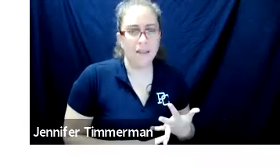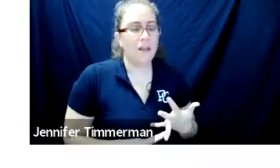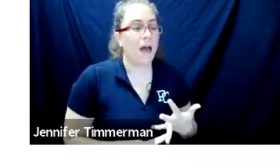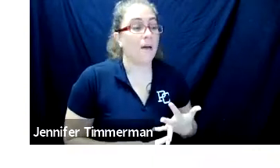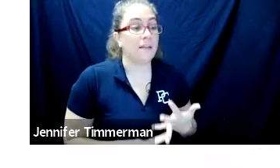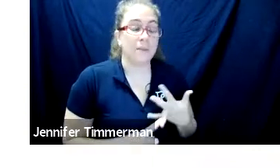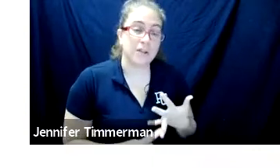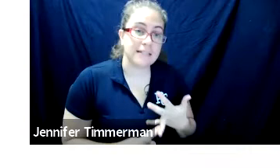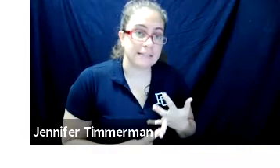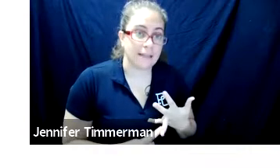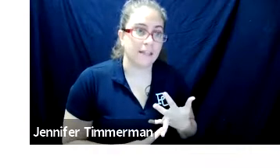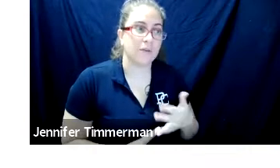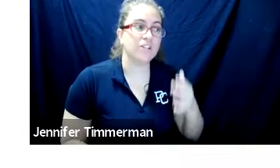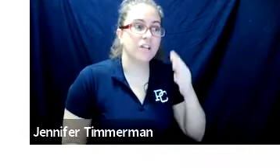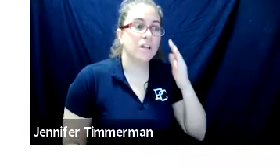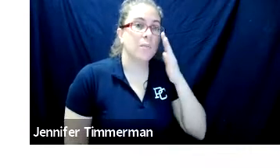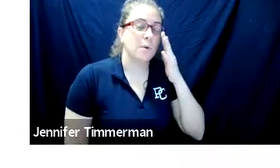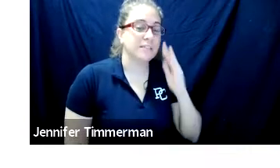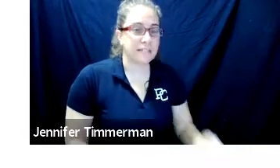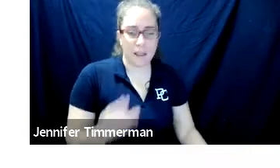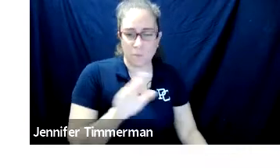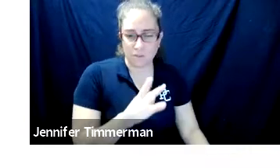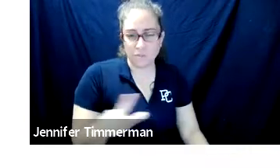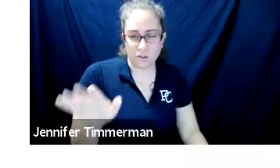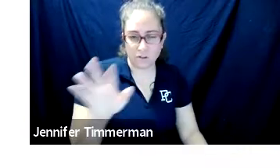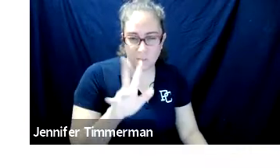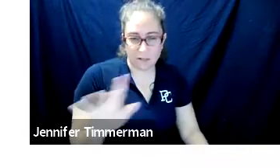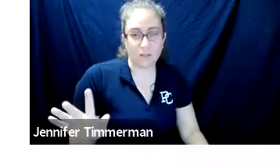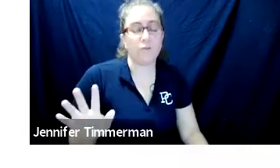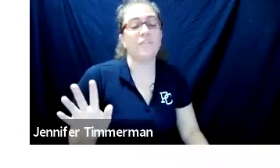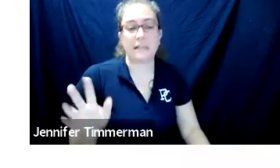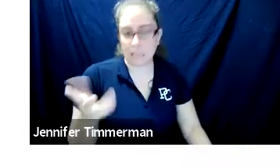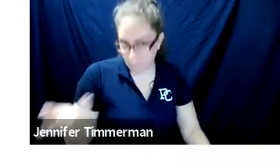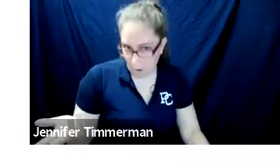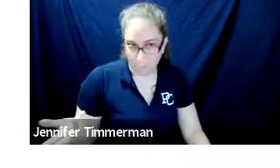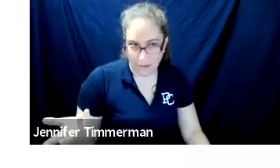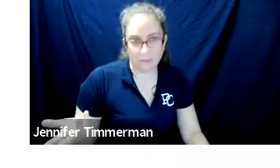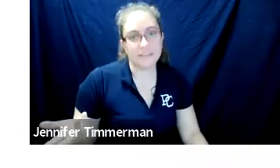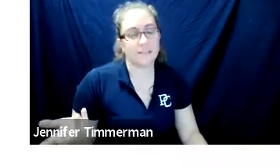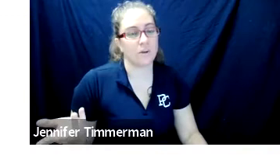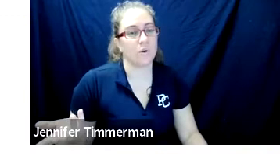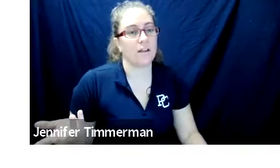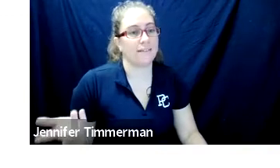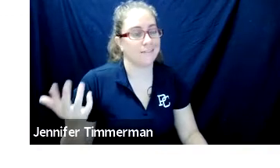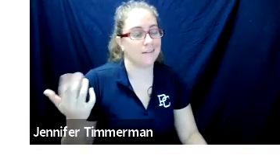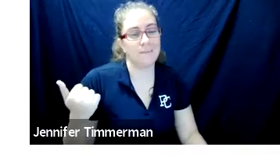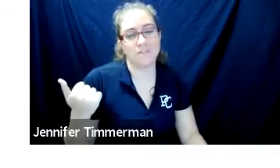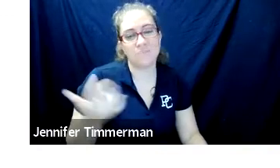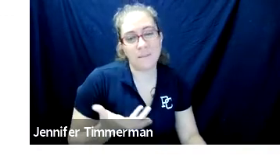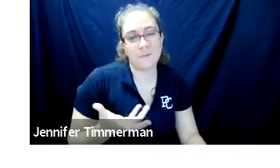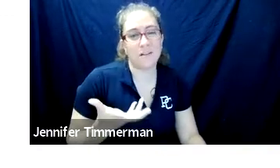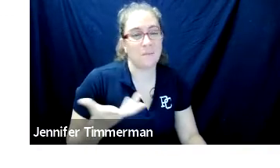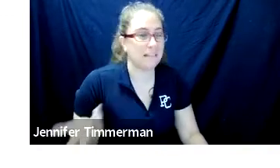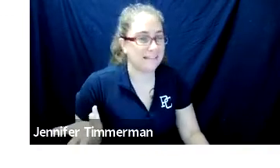say. In American Sign Language, most of the time we use finger spelling for things like proper nouns. So it's names